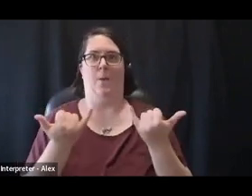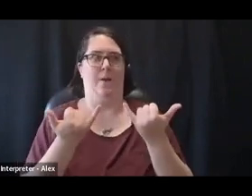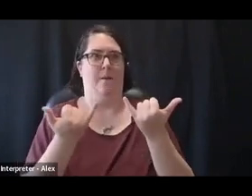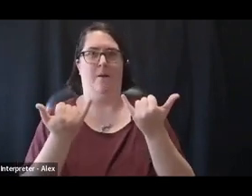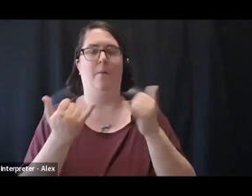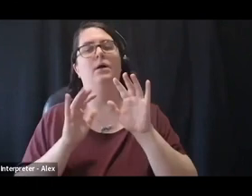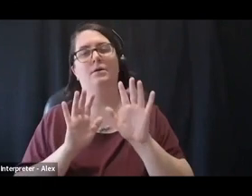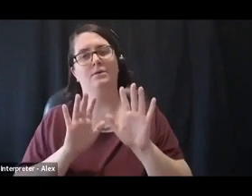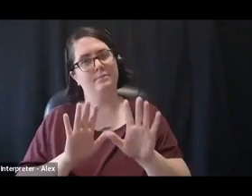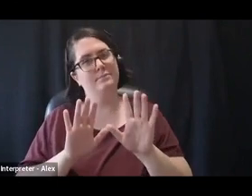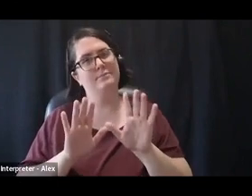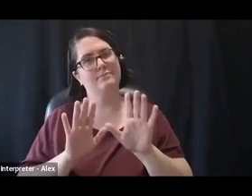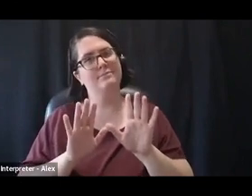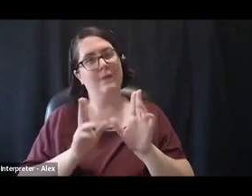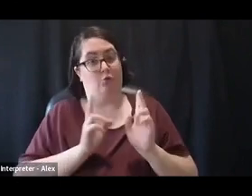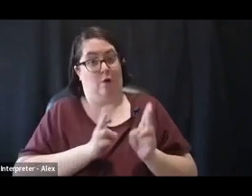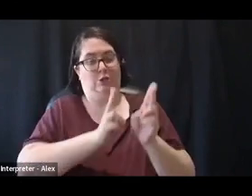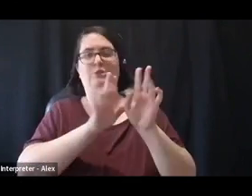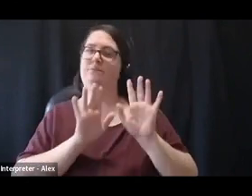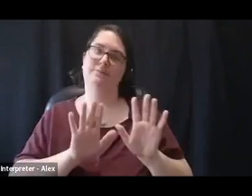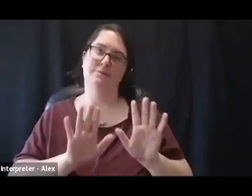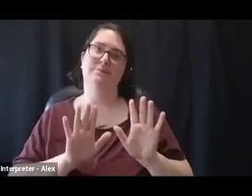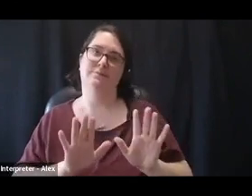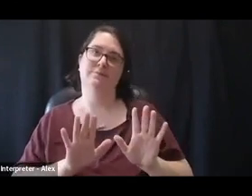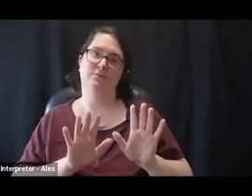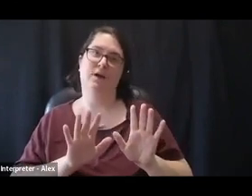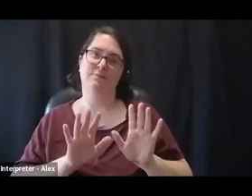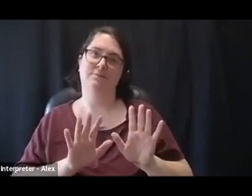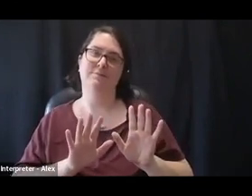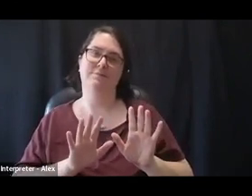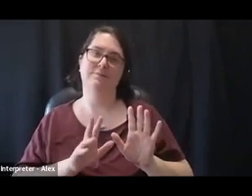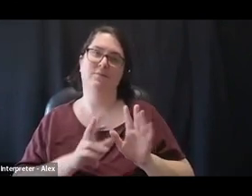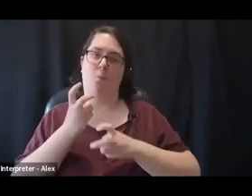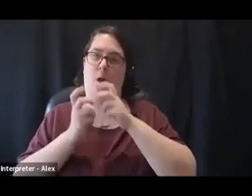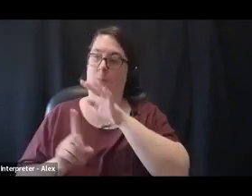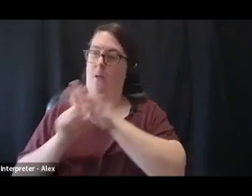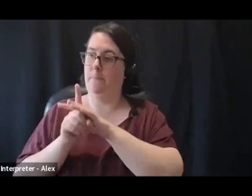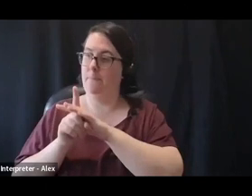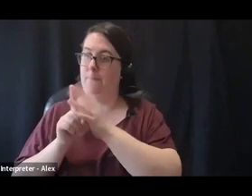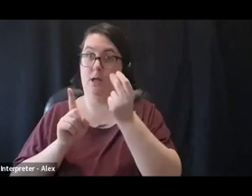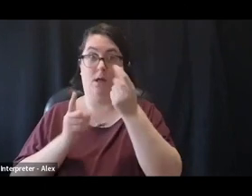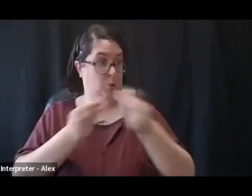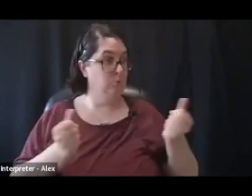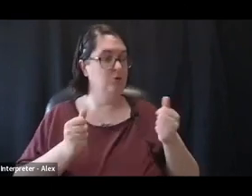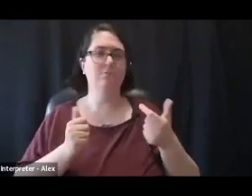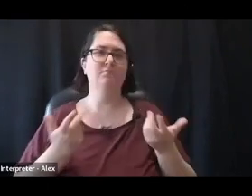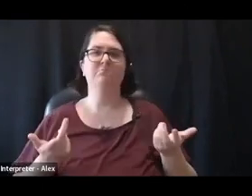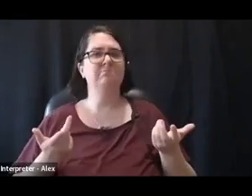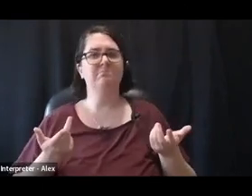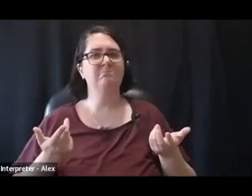the urgency and pace at which that we're presented with problems and wanting to find some way to navigate through,